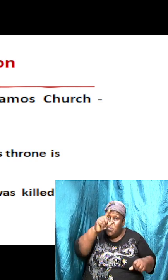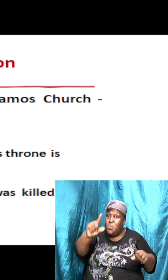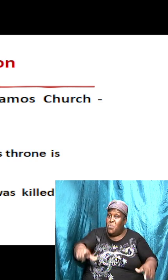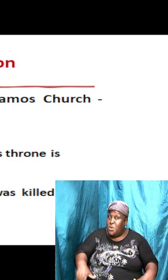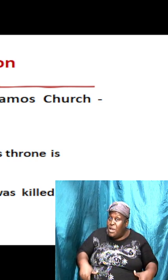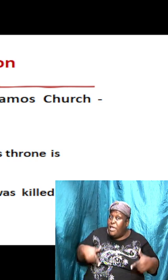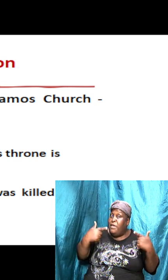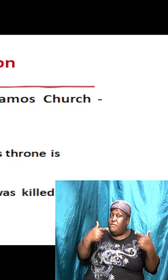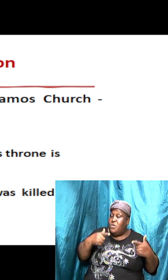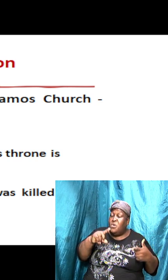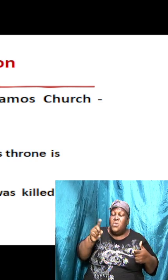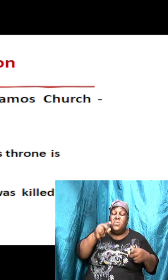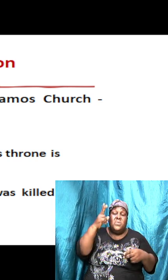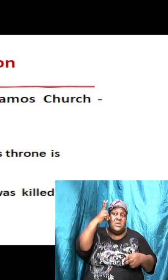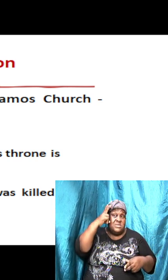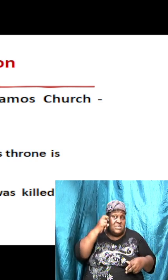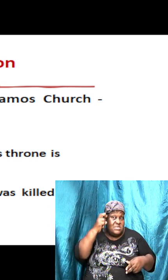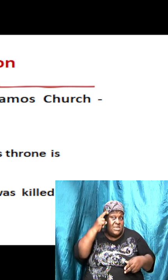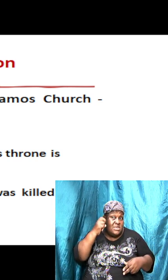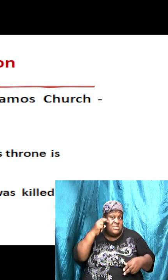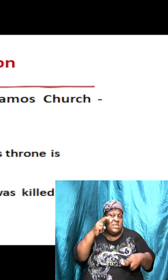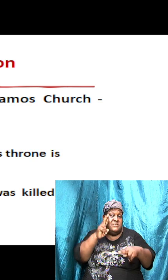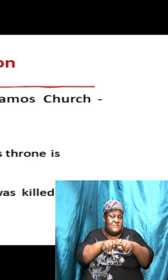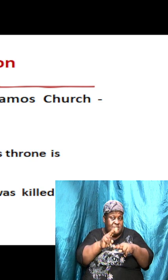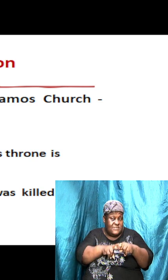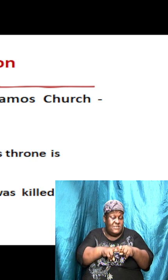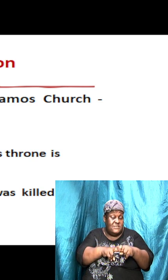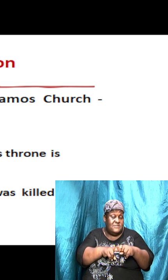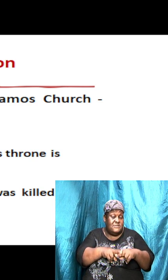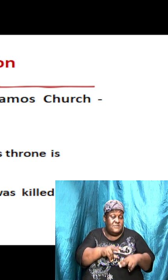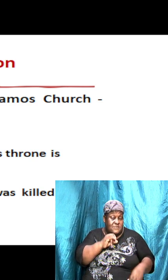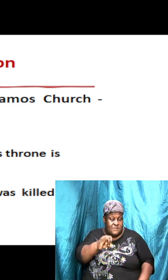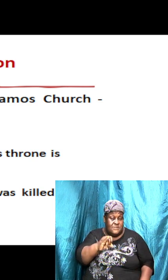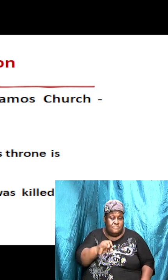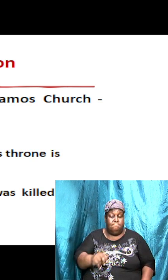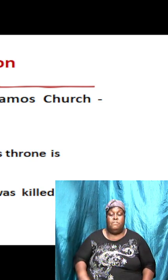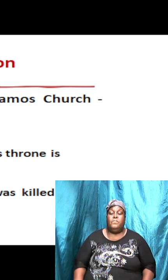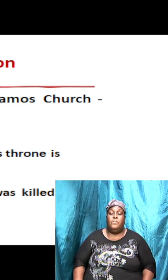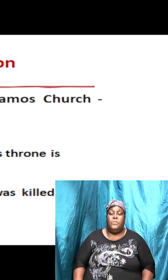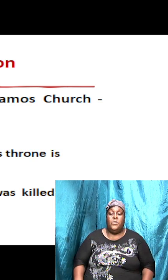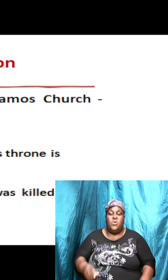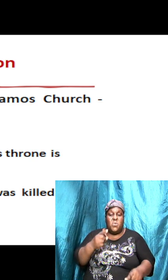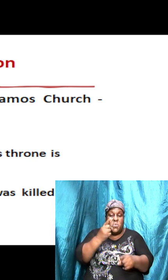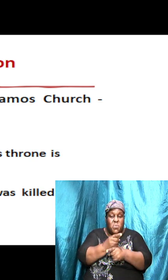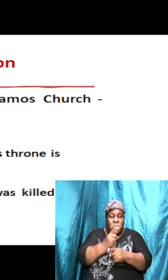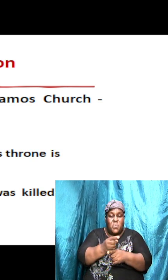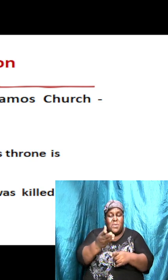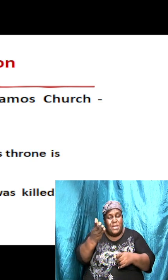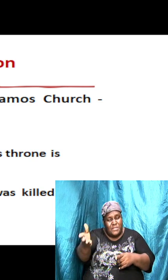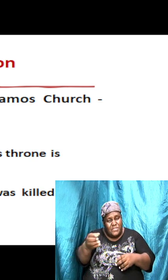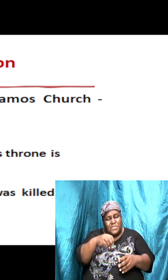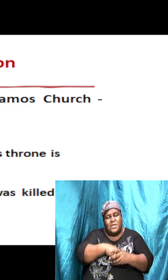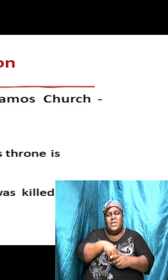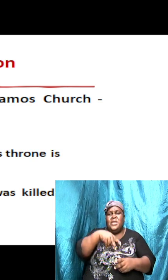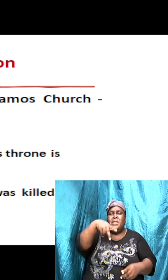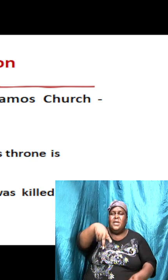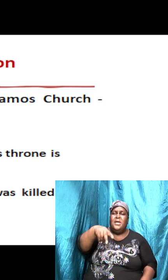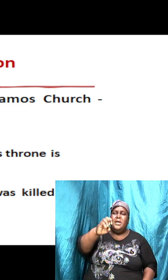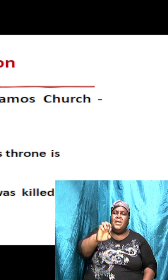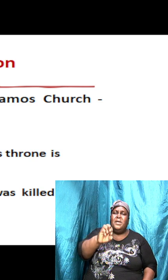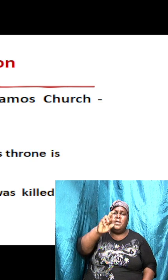is. What does that mean? We said when we met last week that right there in Pergamos, there was a particular